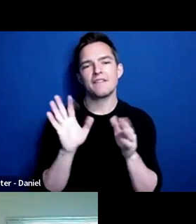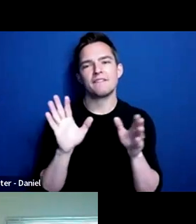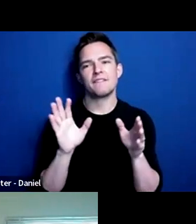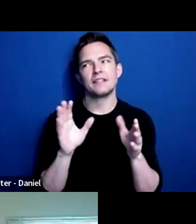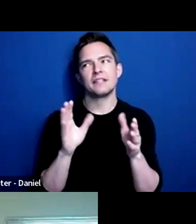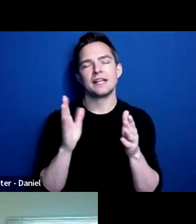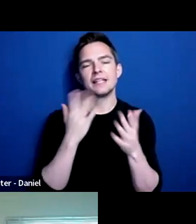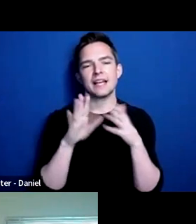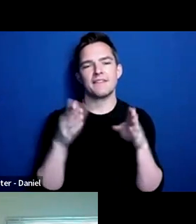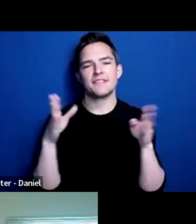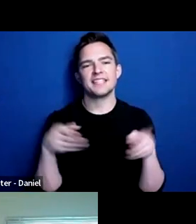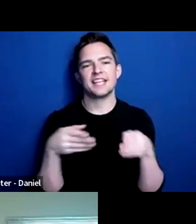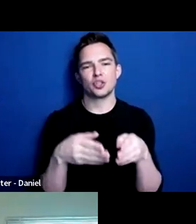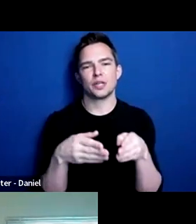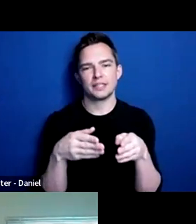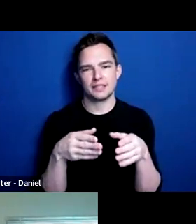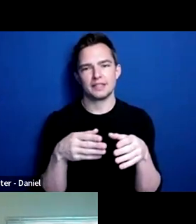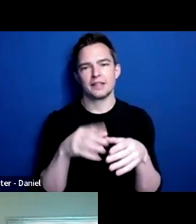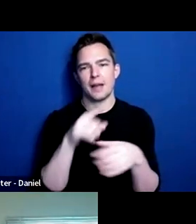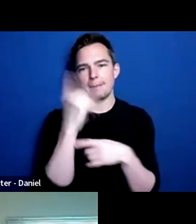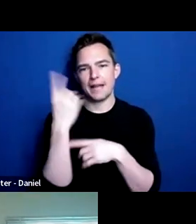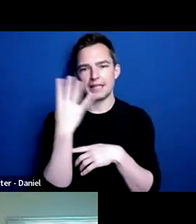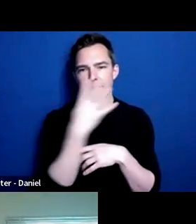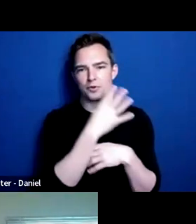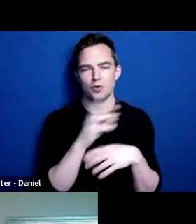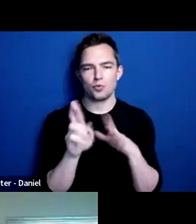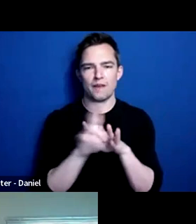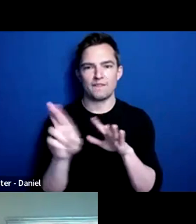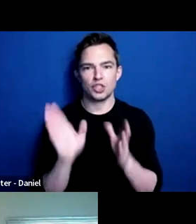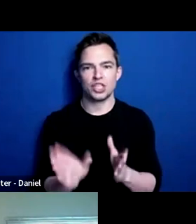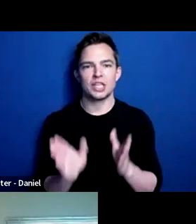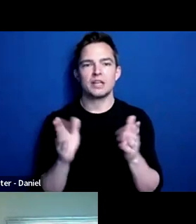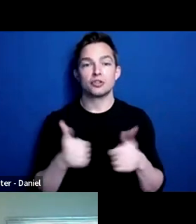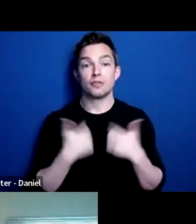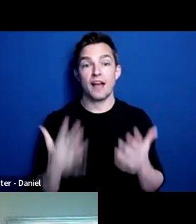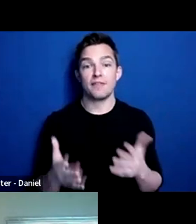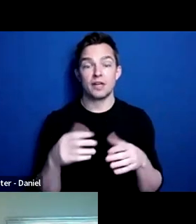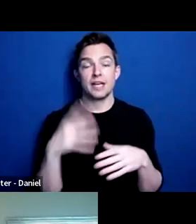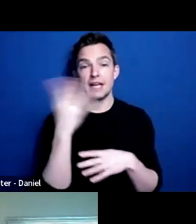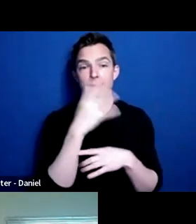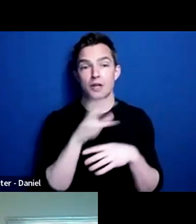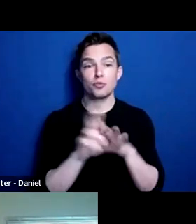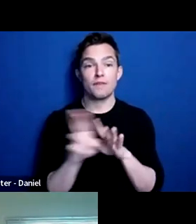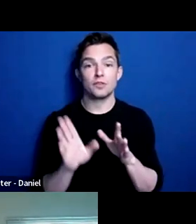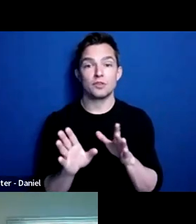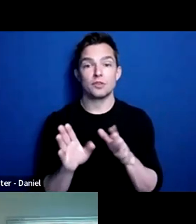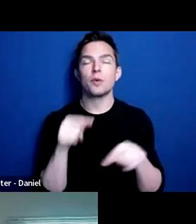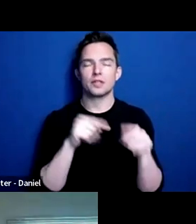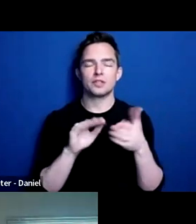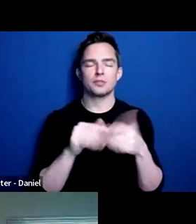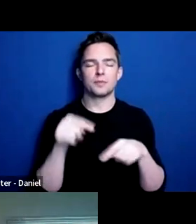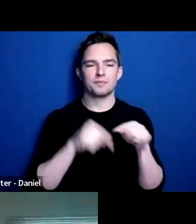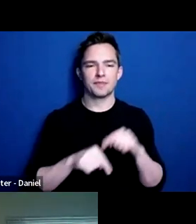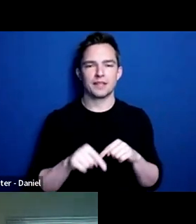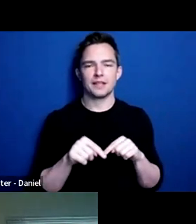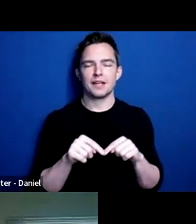the experiences of Black immigrant and refugee survivors and immigrant and refugee, excuse me, I went to a